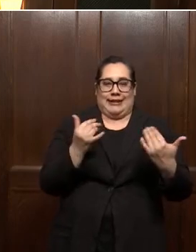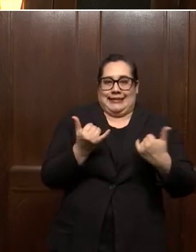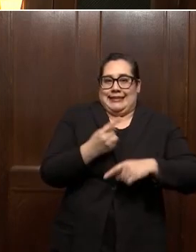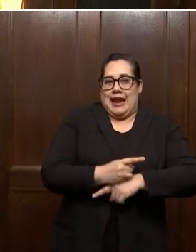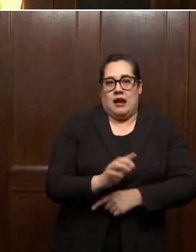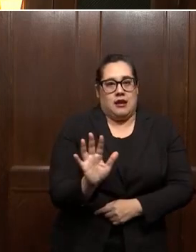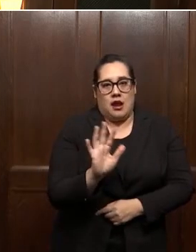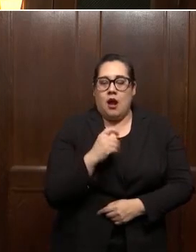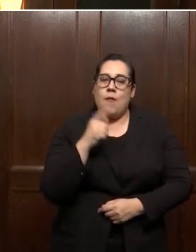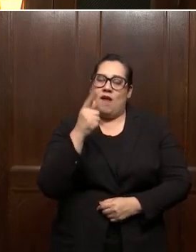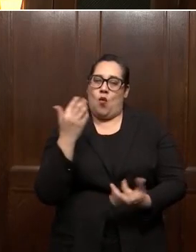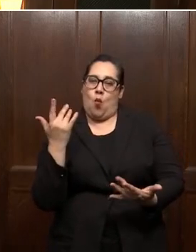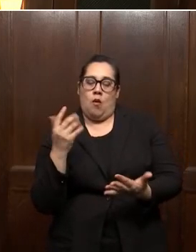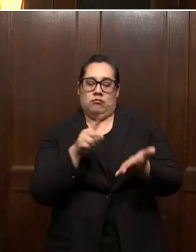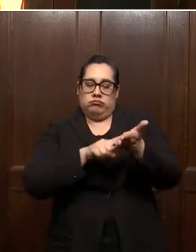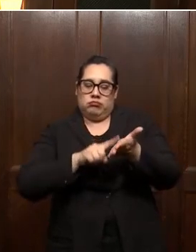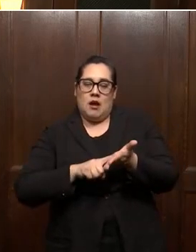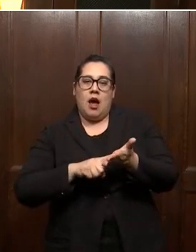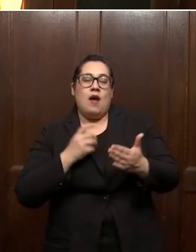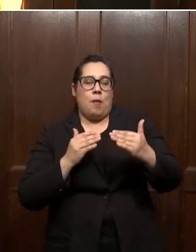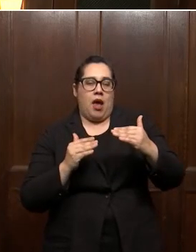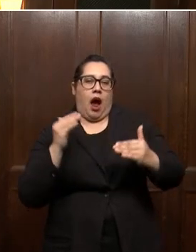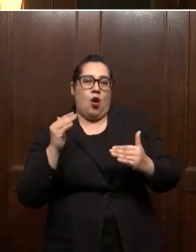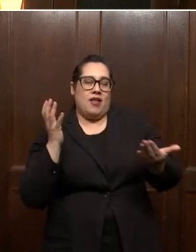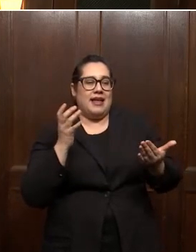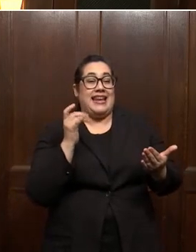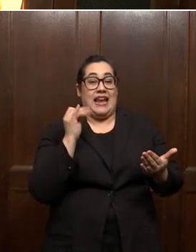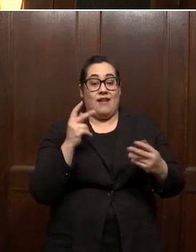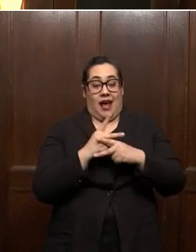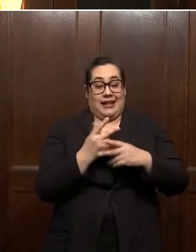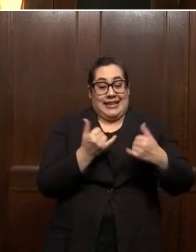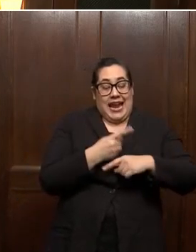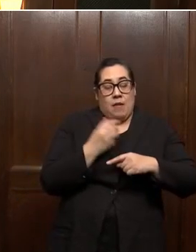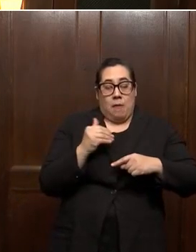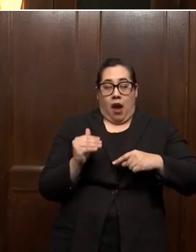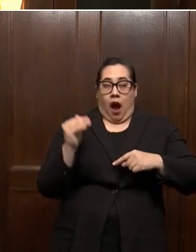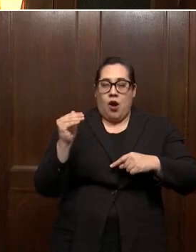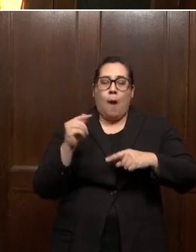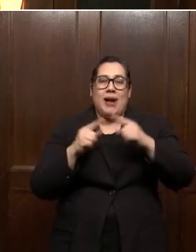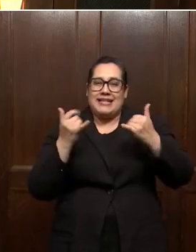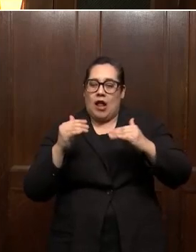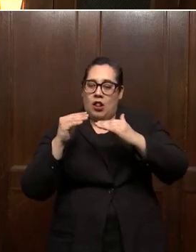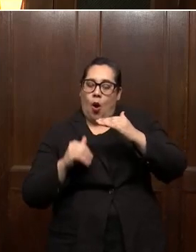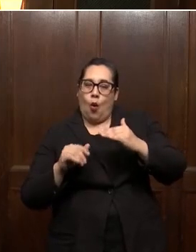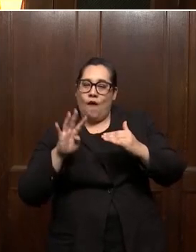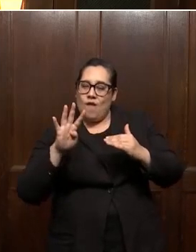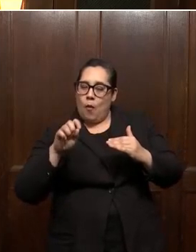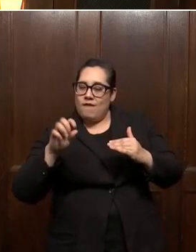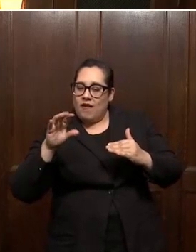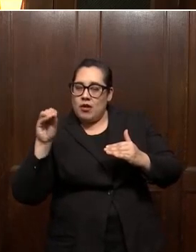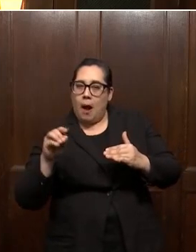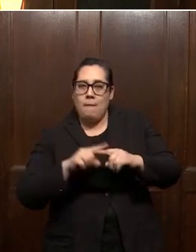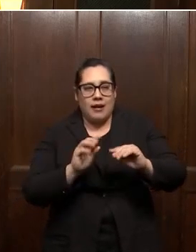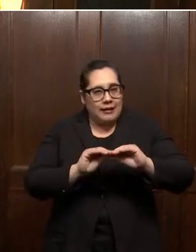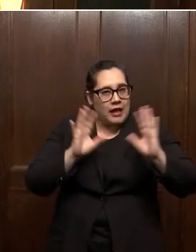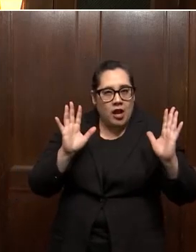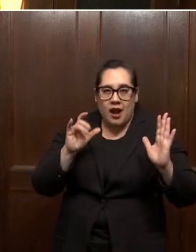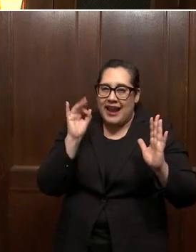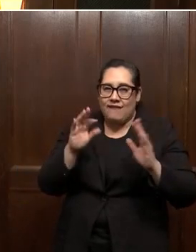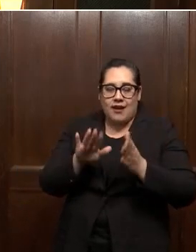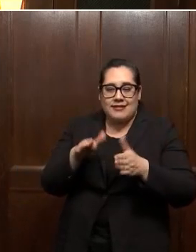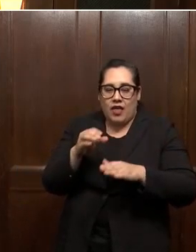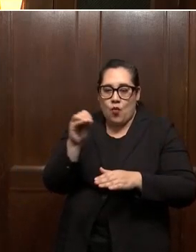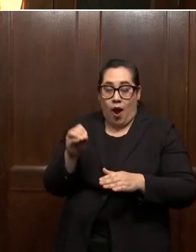So it will be higher than if you calculate it today, but lower than the 4 or 5%. But let me be clear, even with a lower death